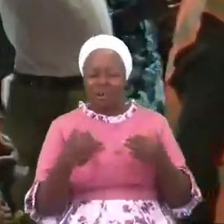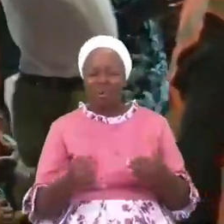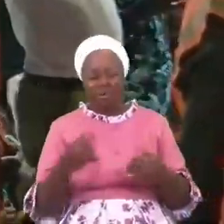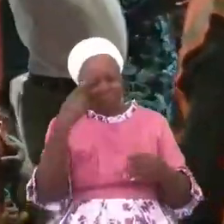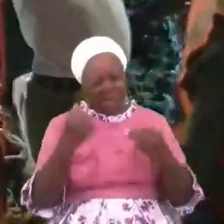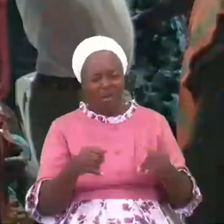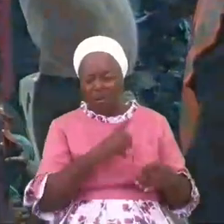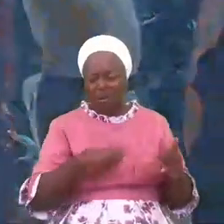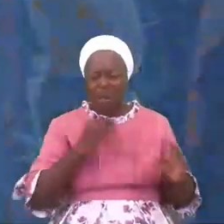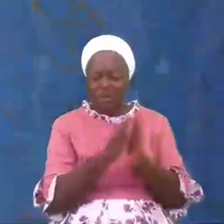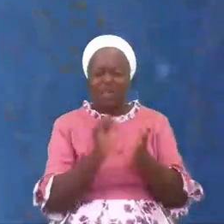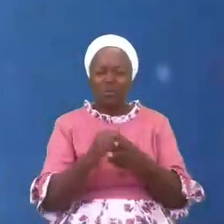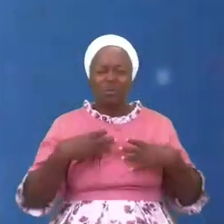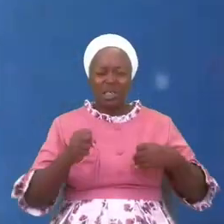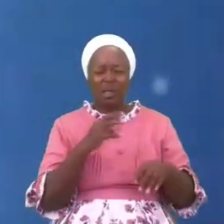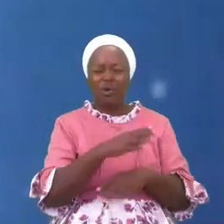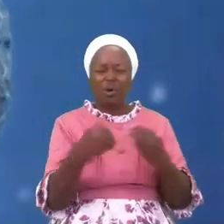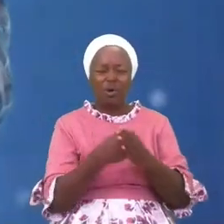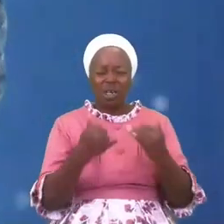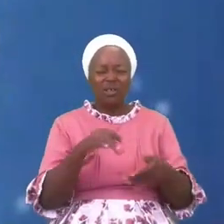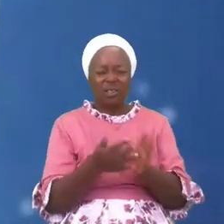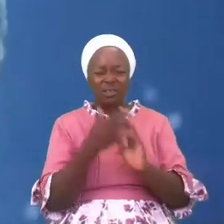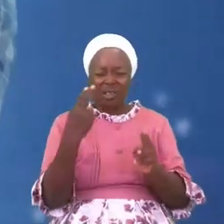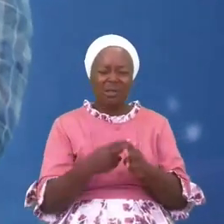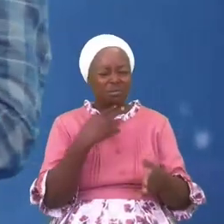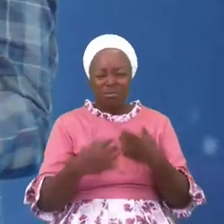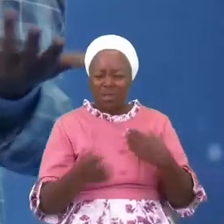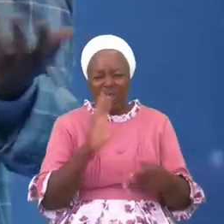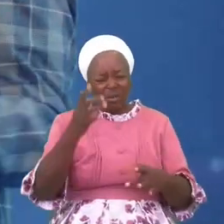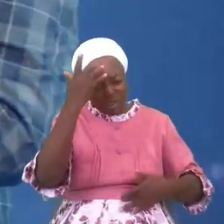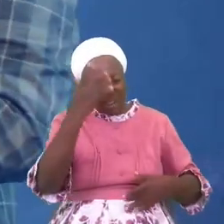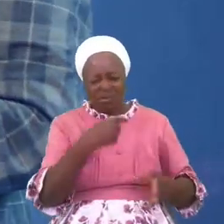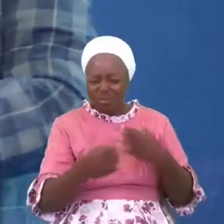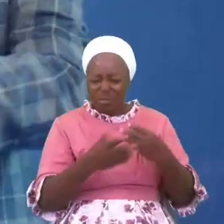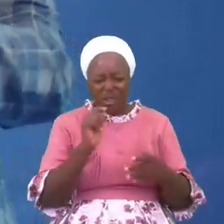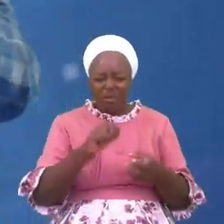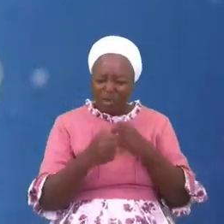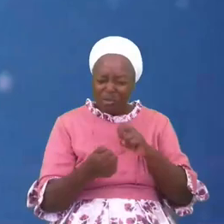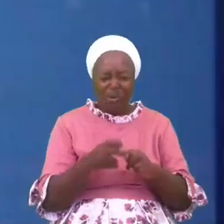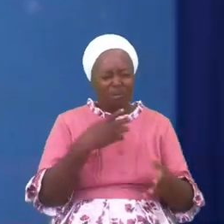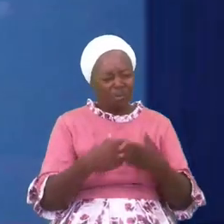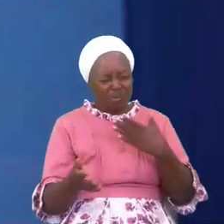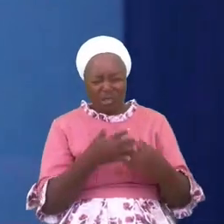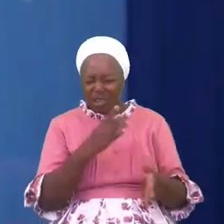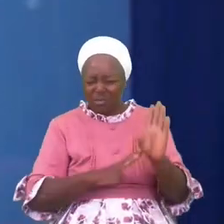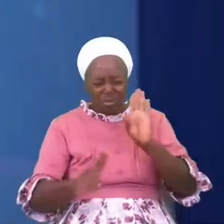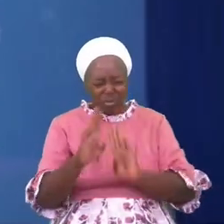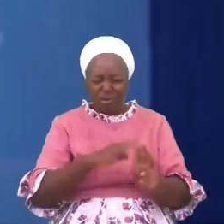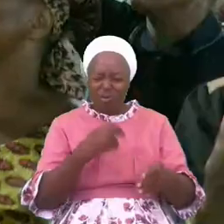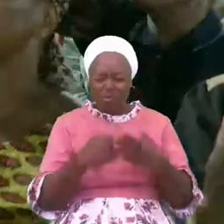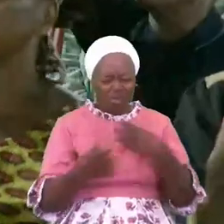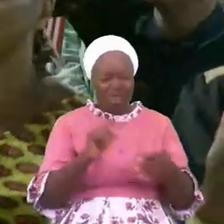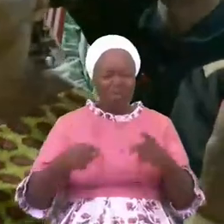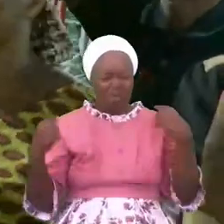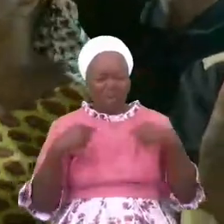Whatever your sickness, whatever your infirmity, and whatever the pain you are going through, the hand of the Lord touches you